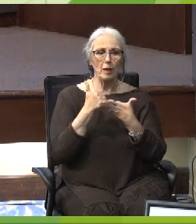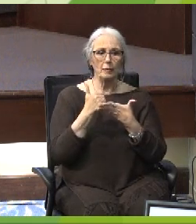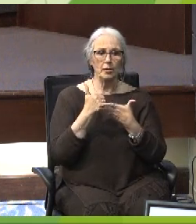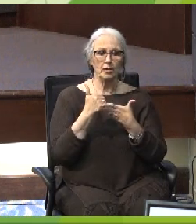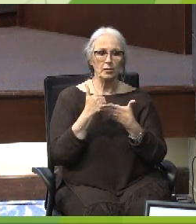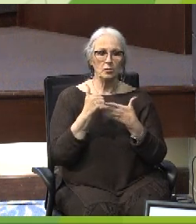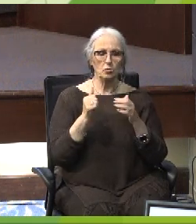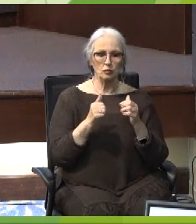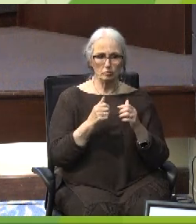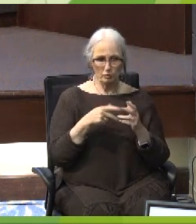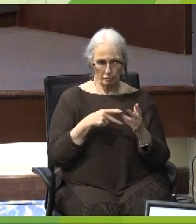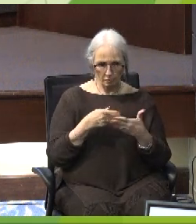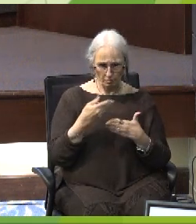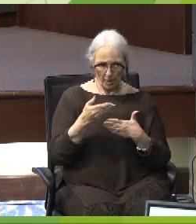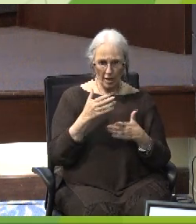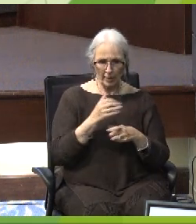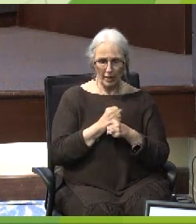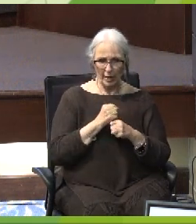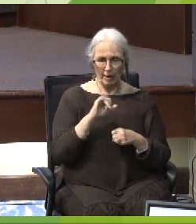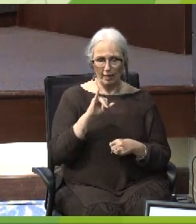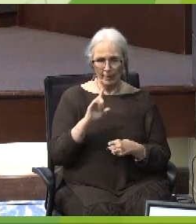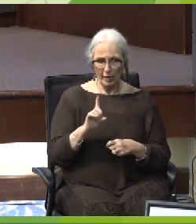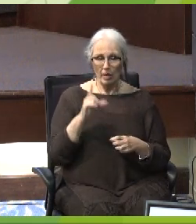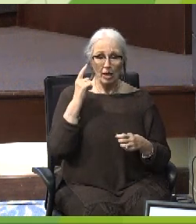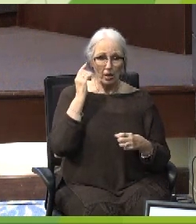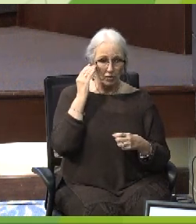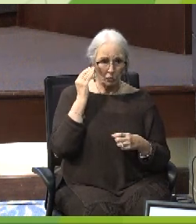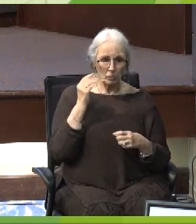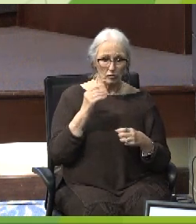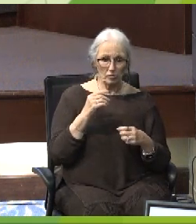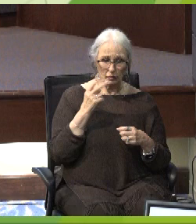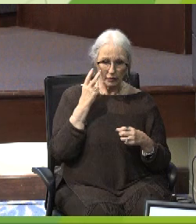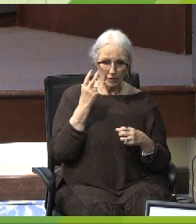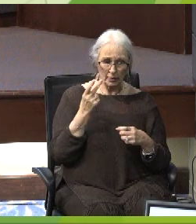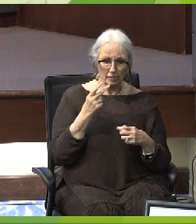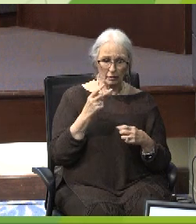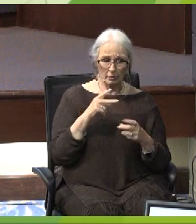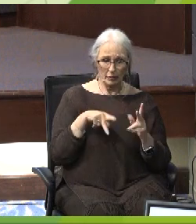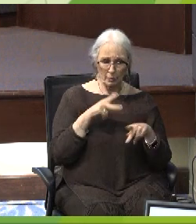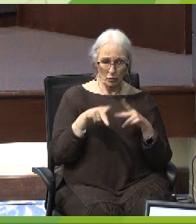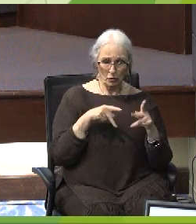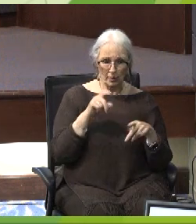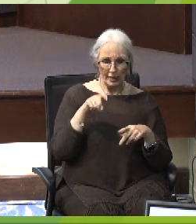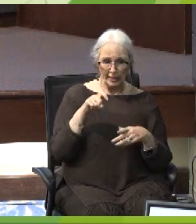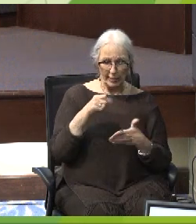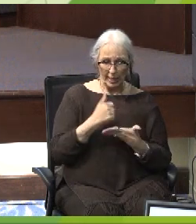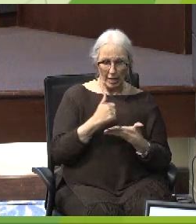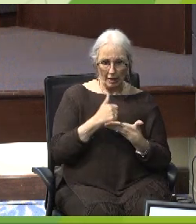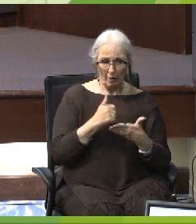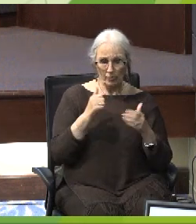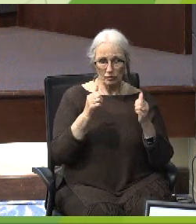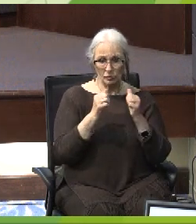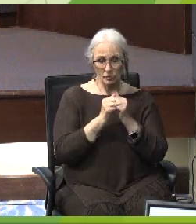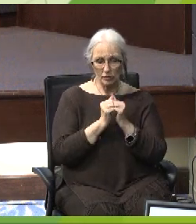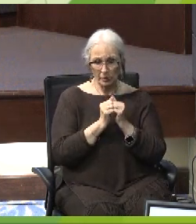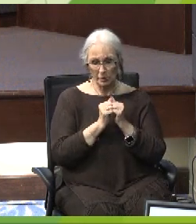and IDs is important. Have you seen an uptick in folks needing that assistance with those real ID requirements